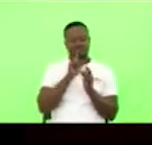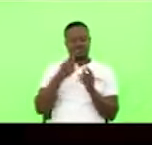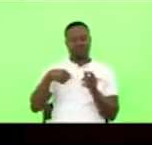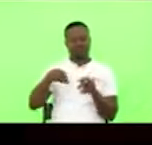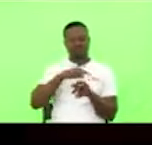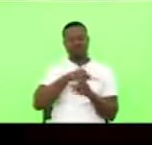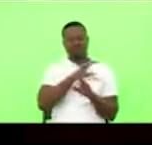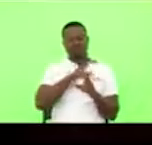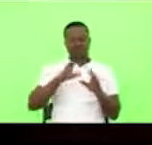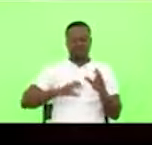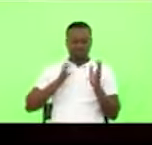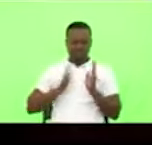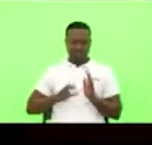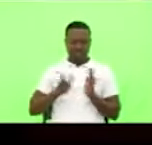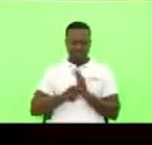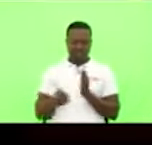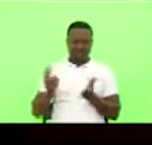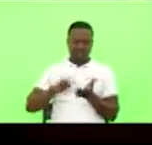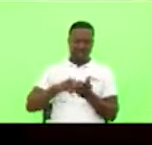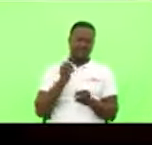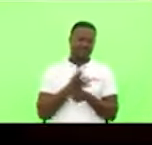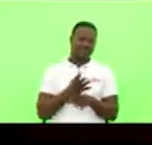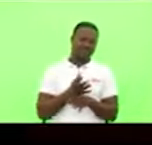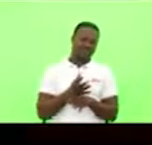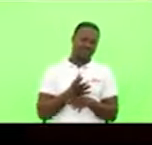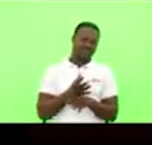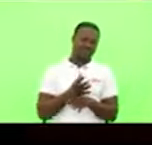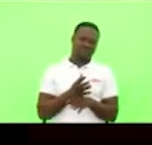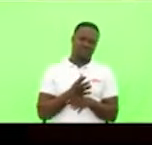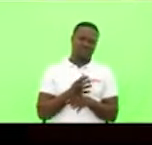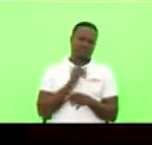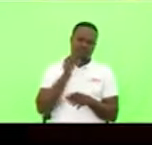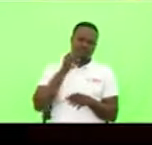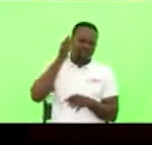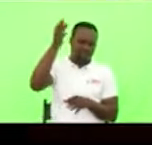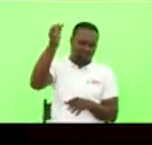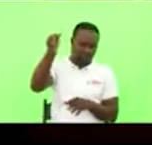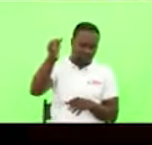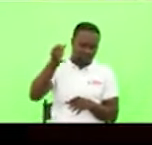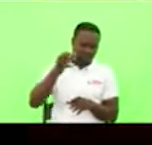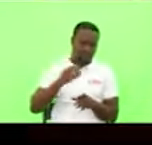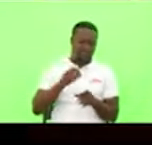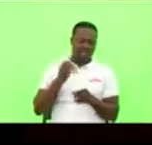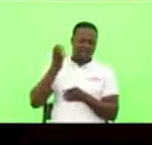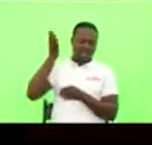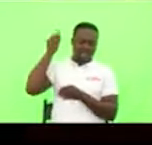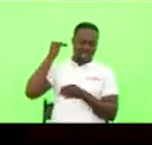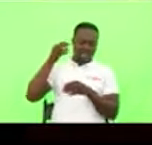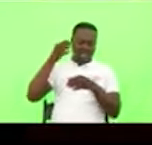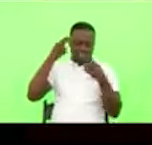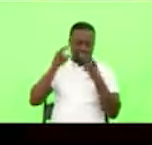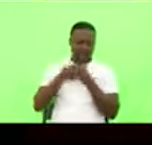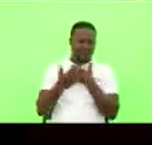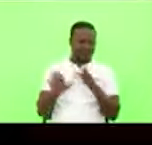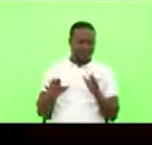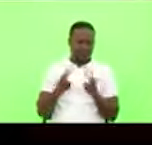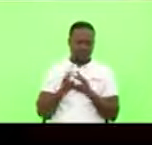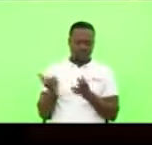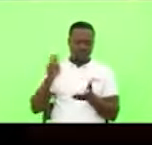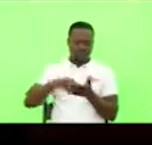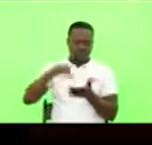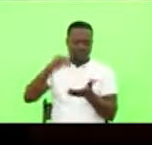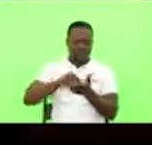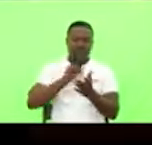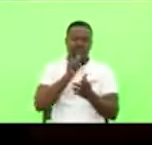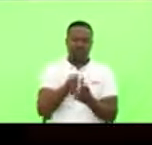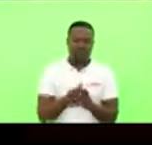Christians, but resurrection has taken place already. It is not in the future. It has happened in the past. There's not going to be any